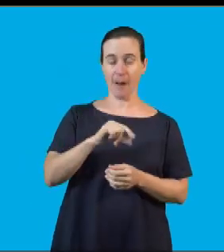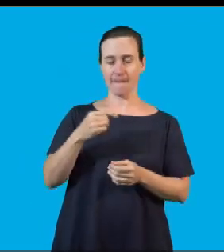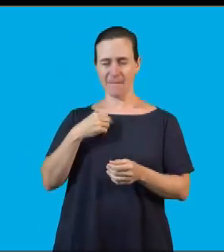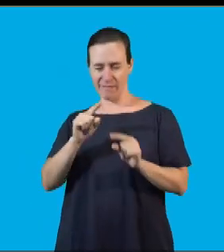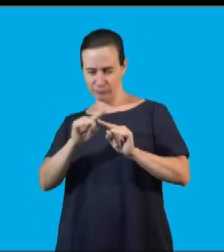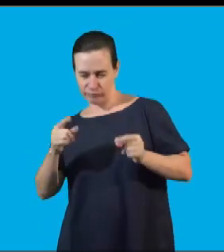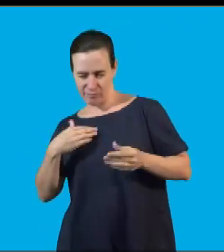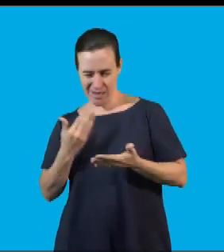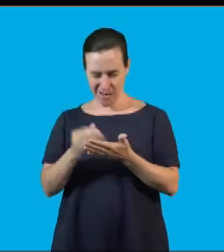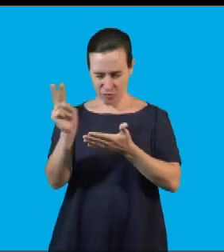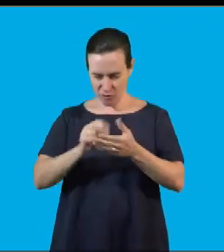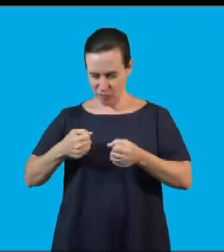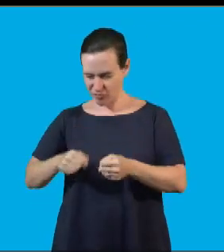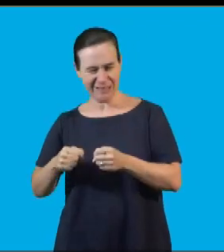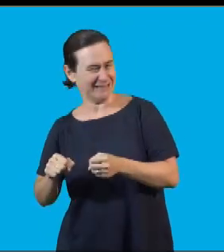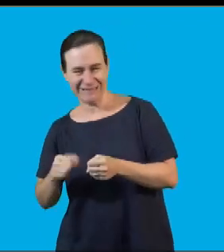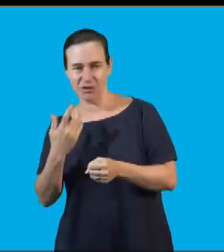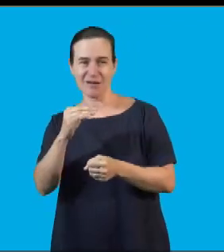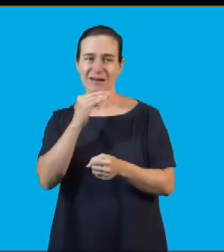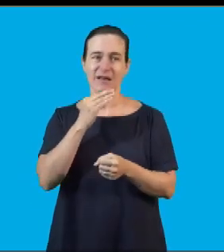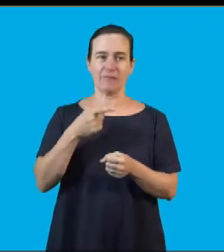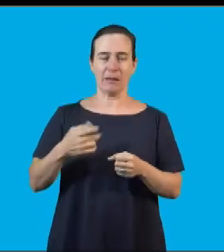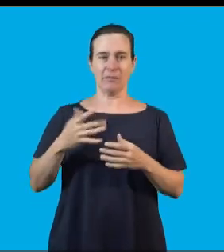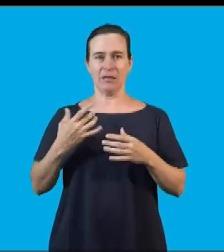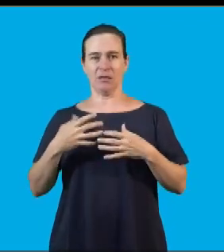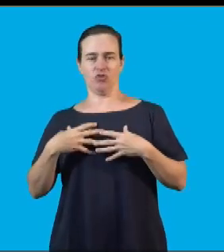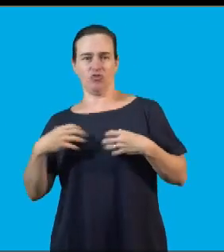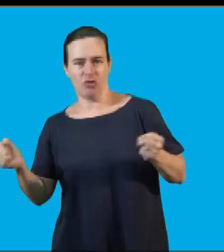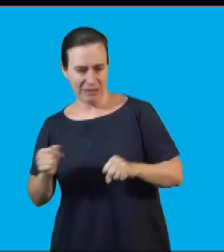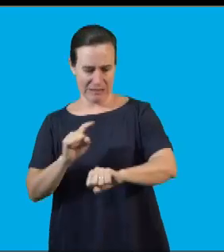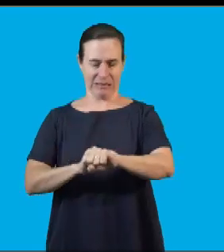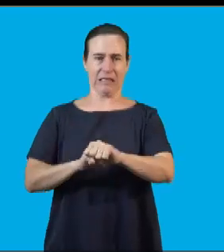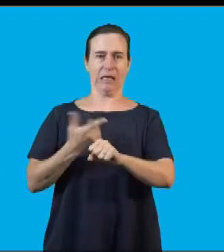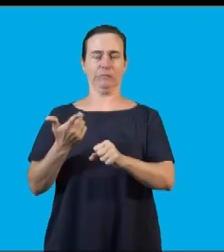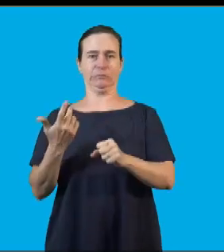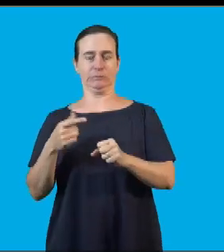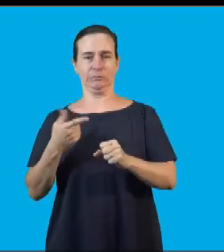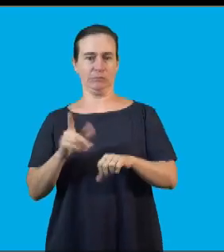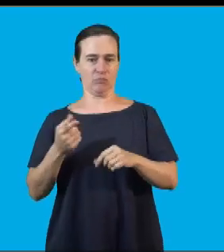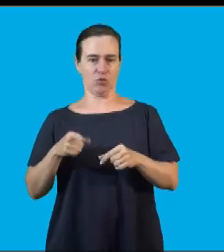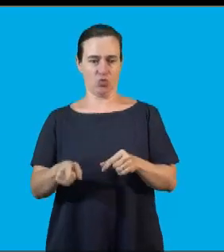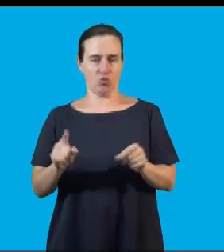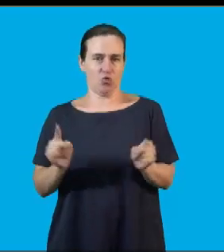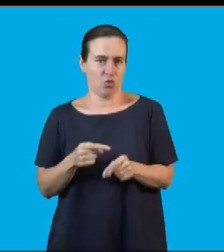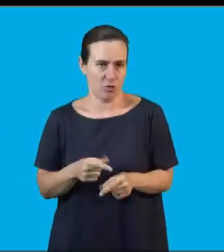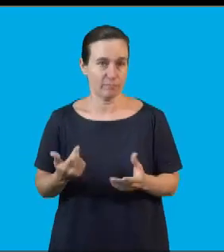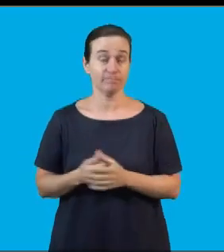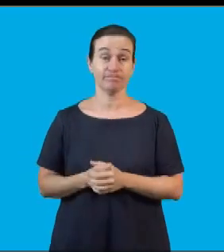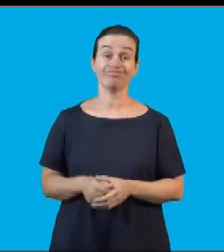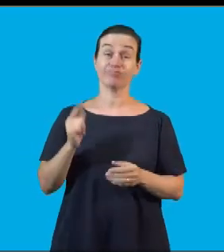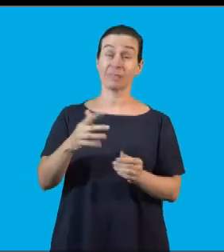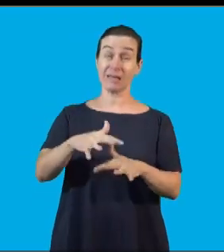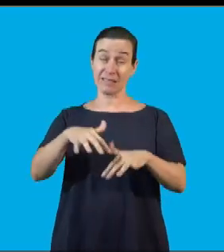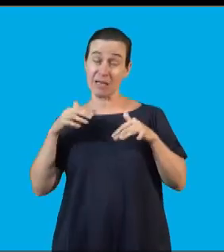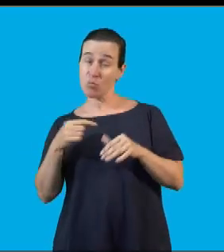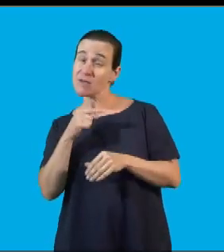inadequate reading strategies, and of course, anxiety and time pressure. In exams, reading skills will be tested